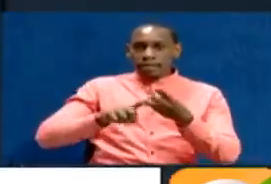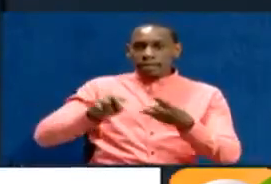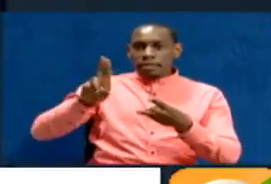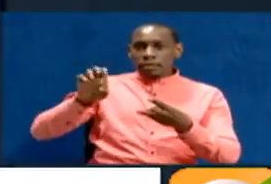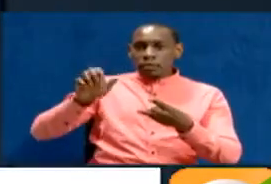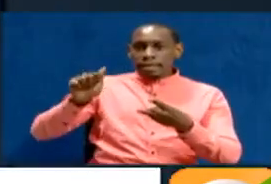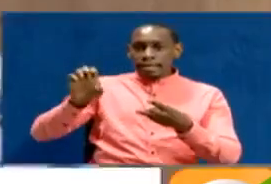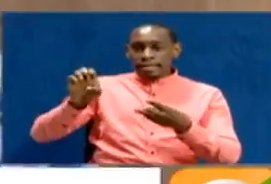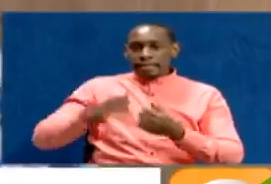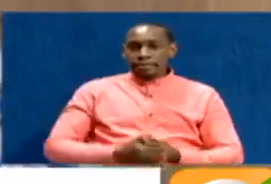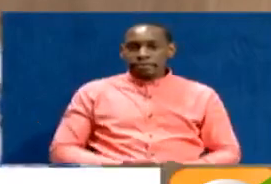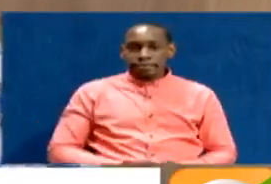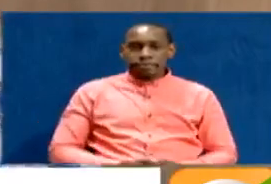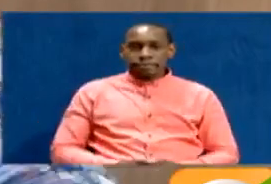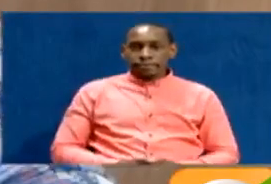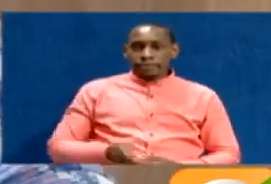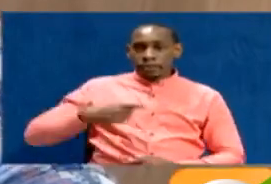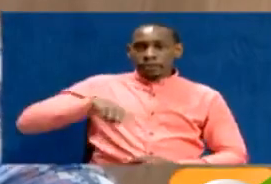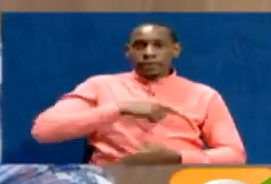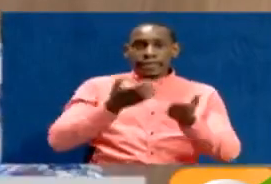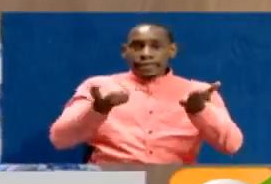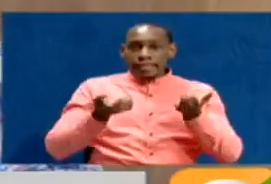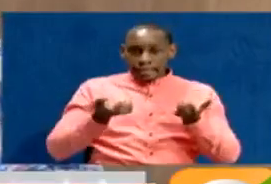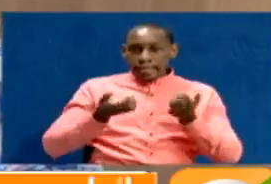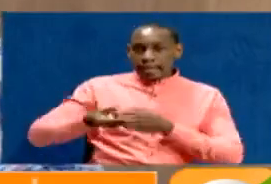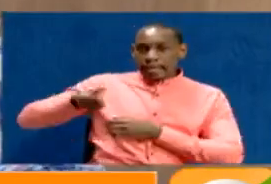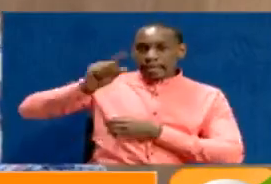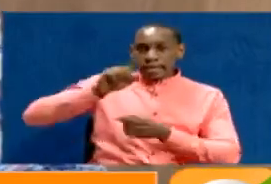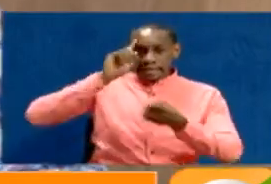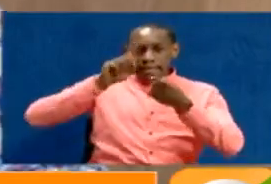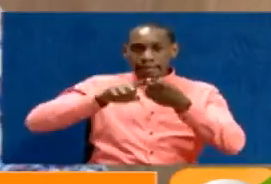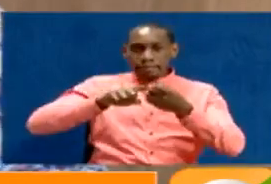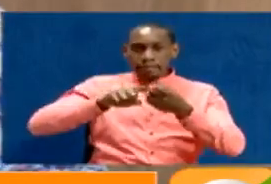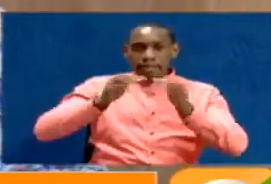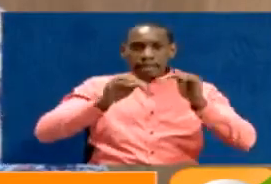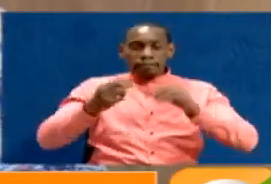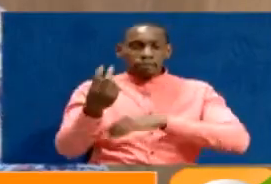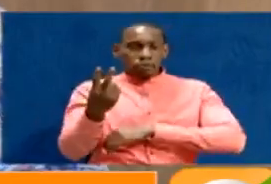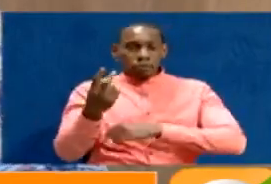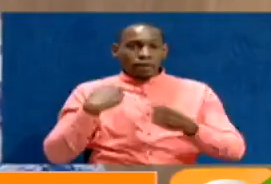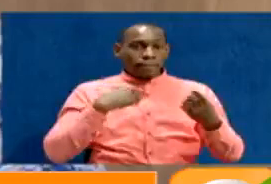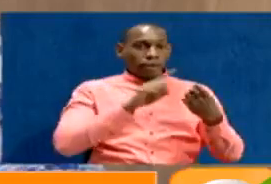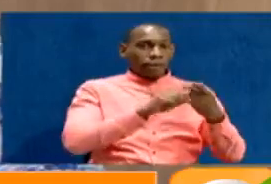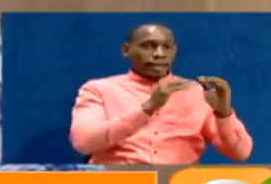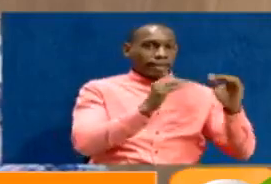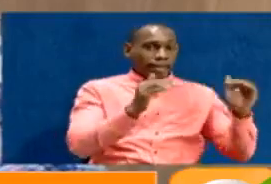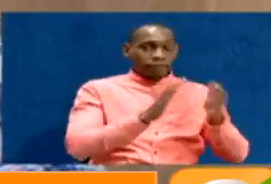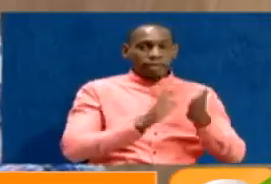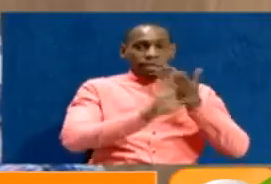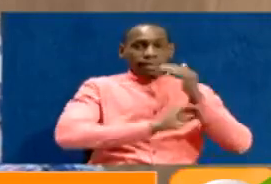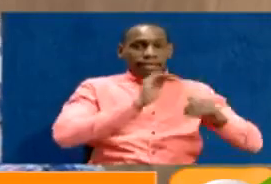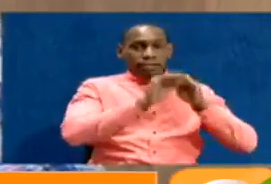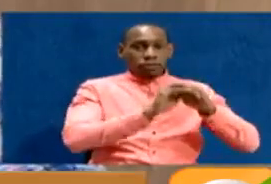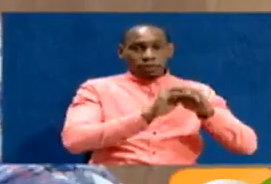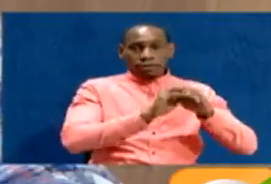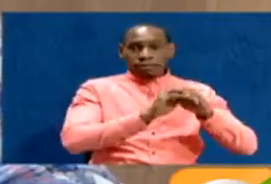Arab Emirates. We therefore need to increase our ambition at two levels. First, all countries